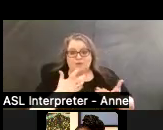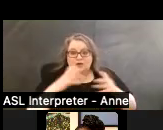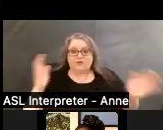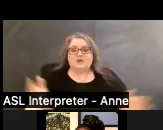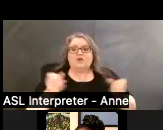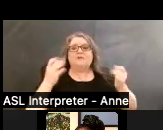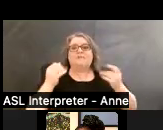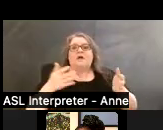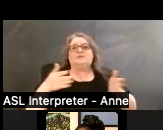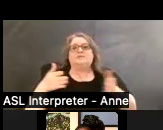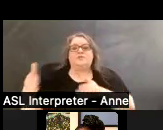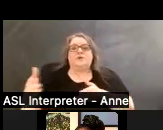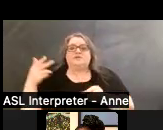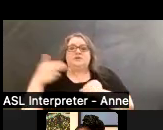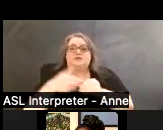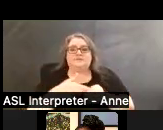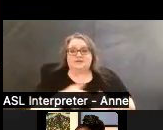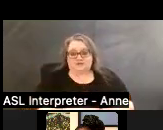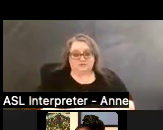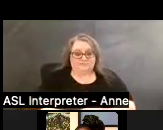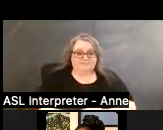multiple ways of participation.